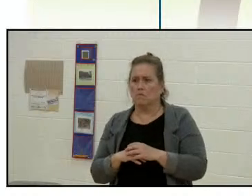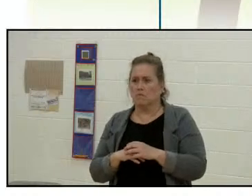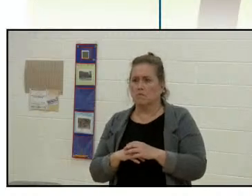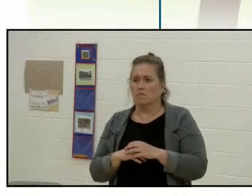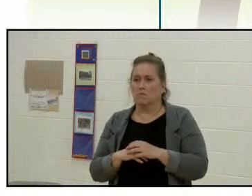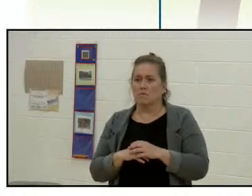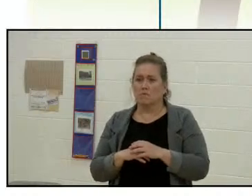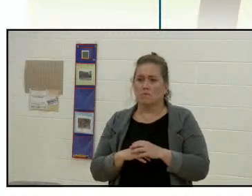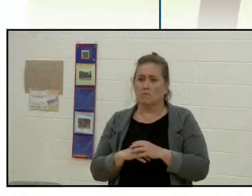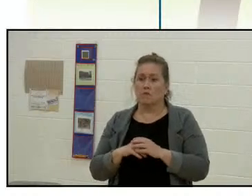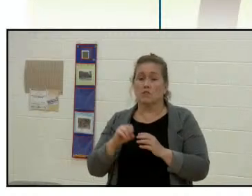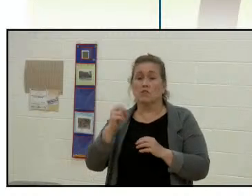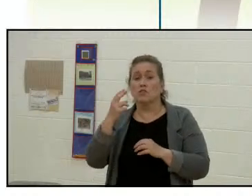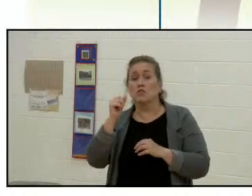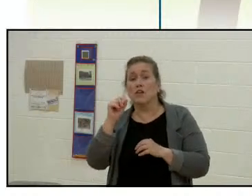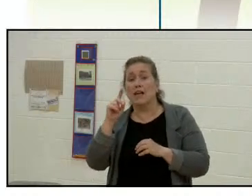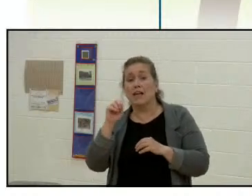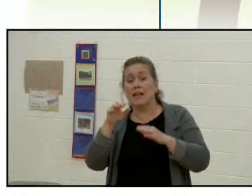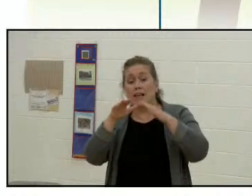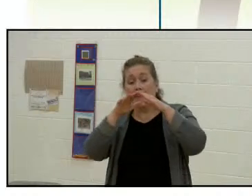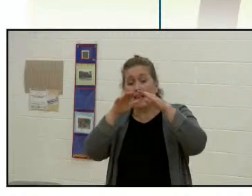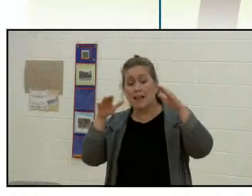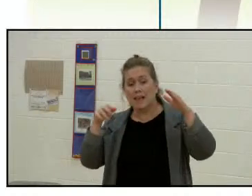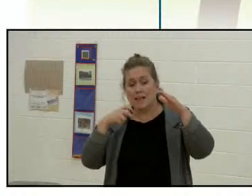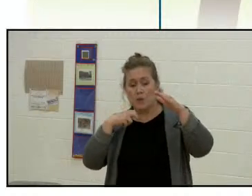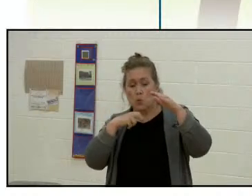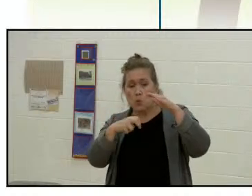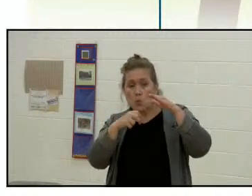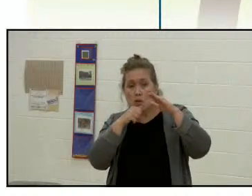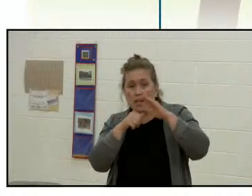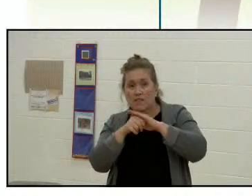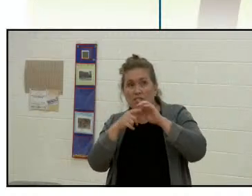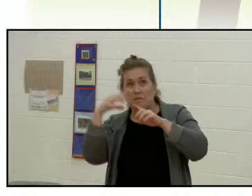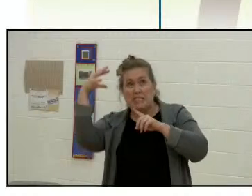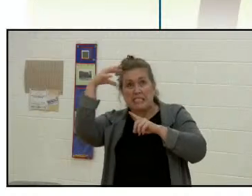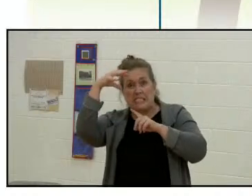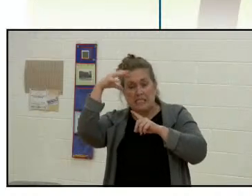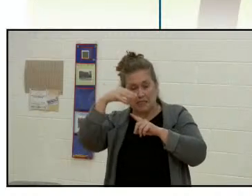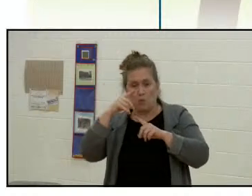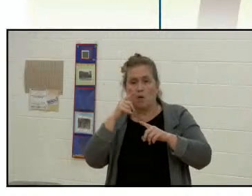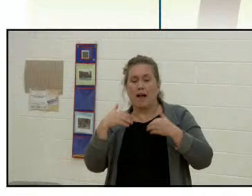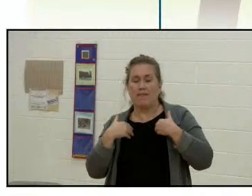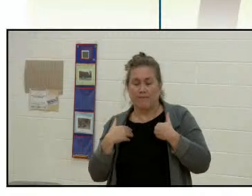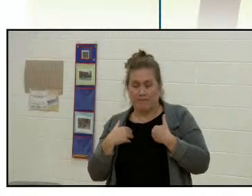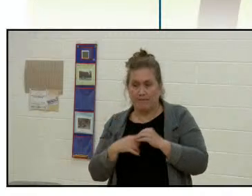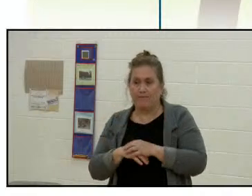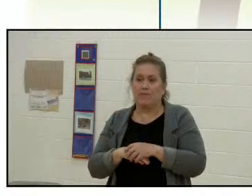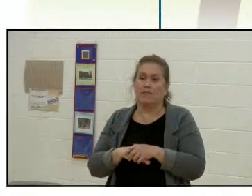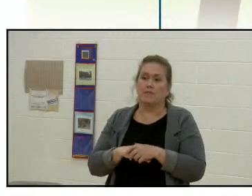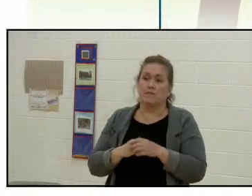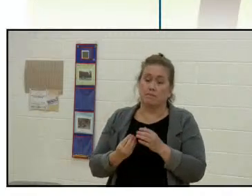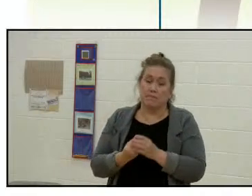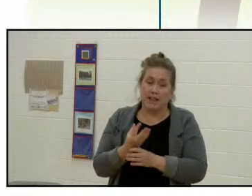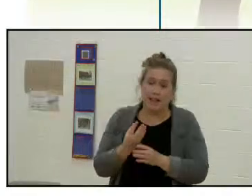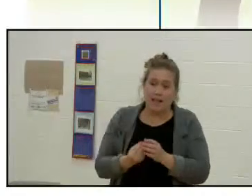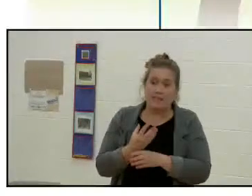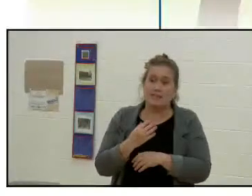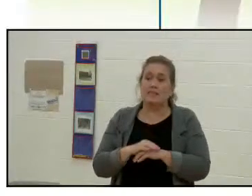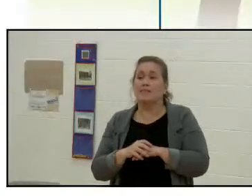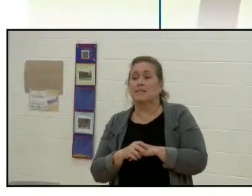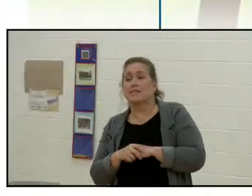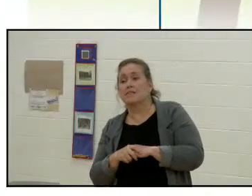here, some additional seating, some pleasantly shaded planting areas, as